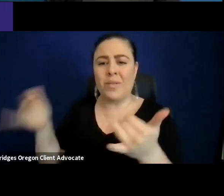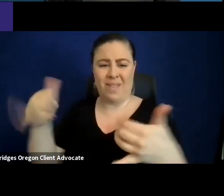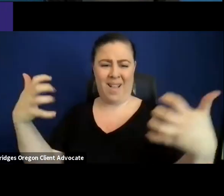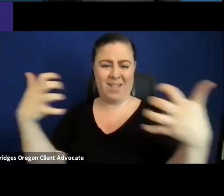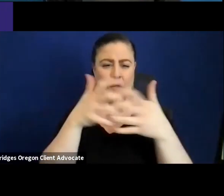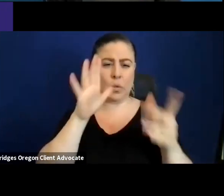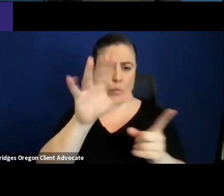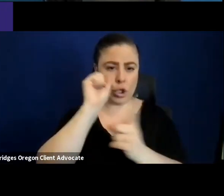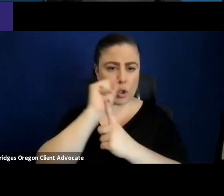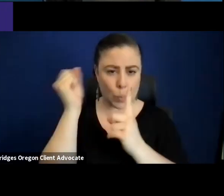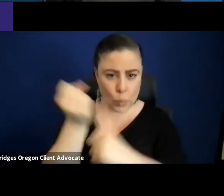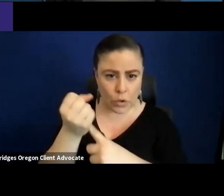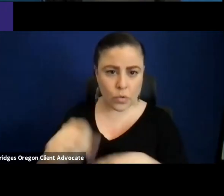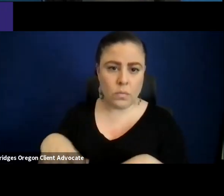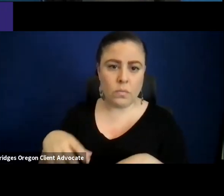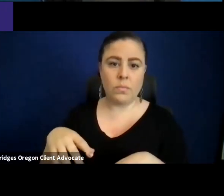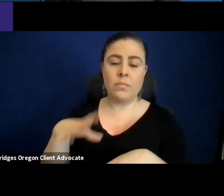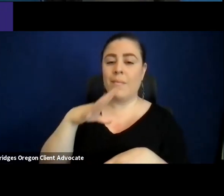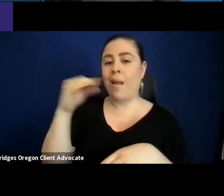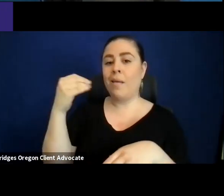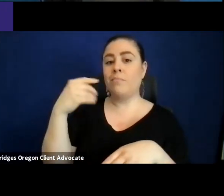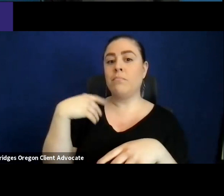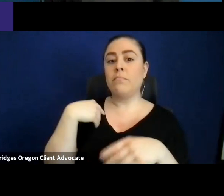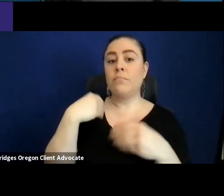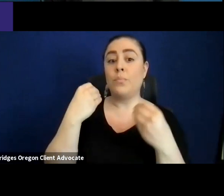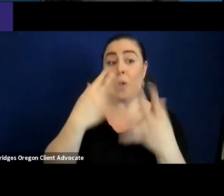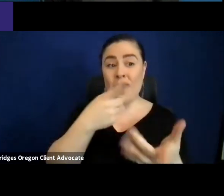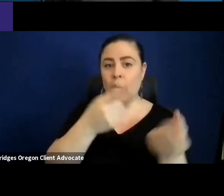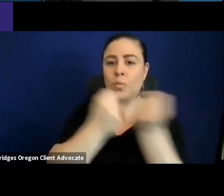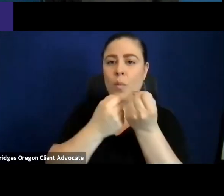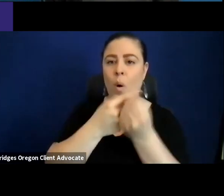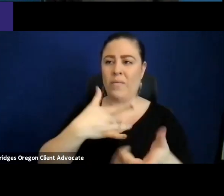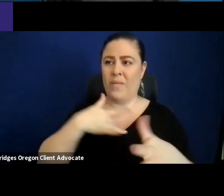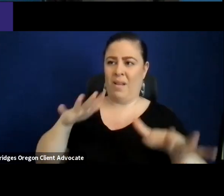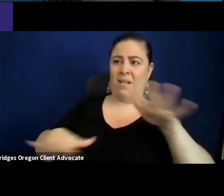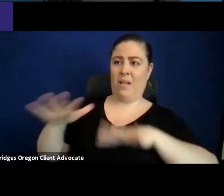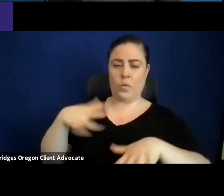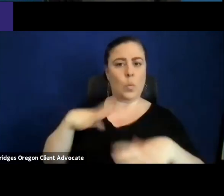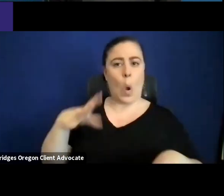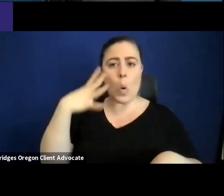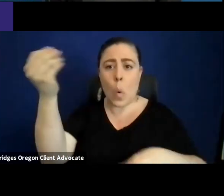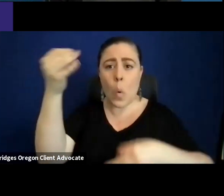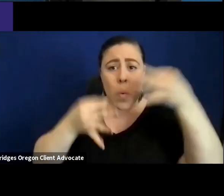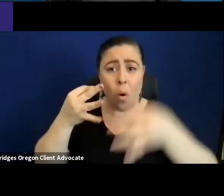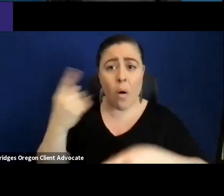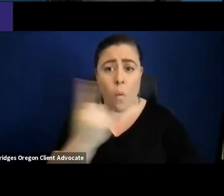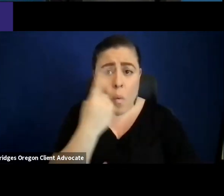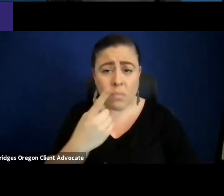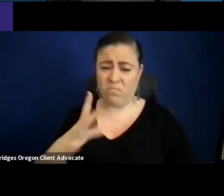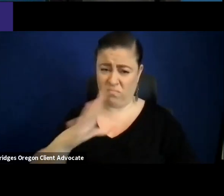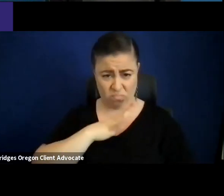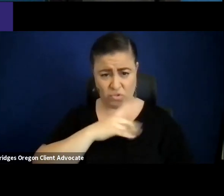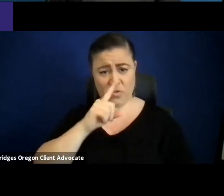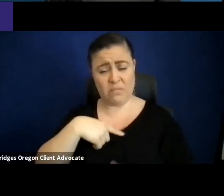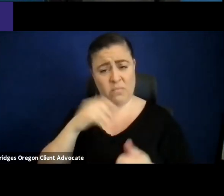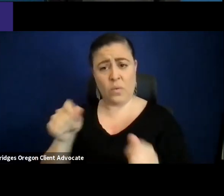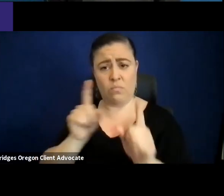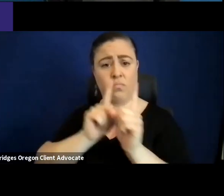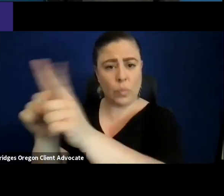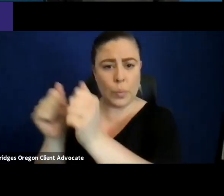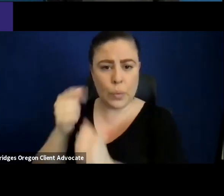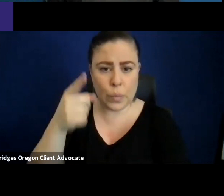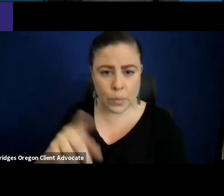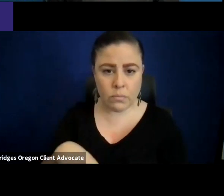understand. Connect you also with resources as appropriate. Providing support to make the appearance in